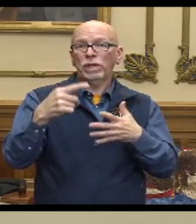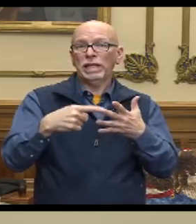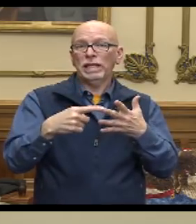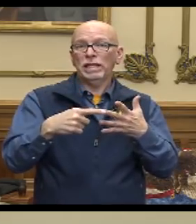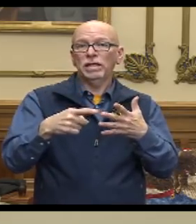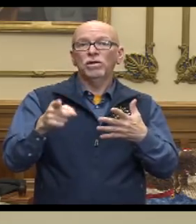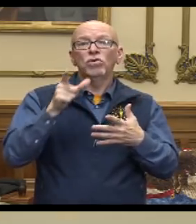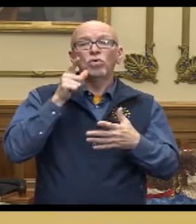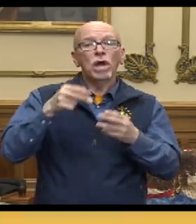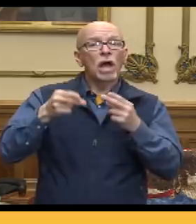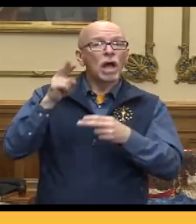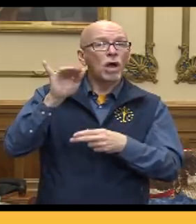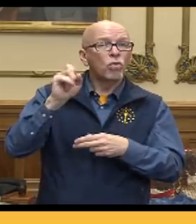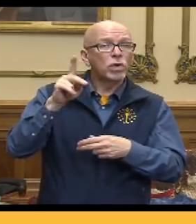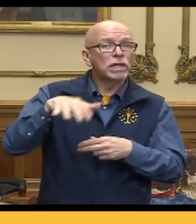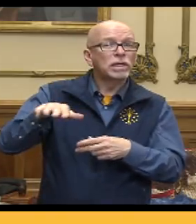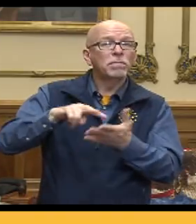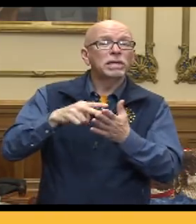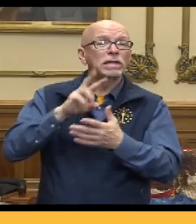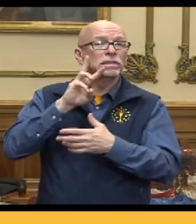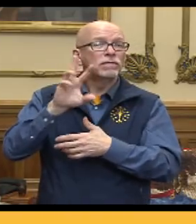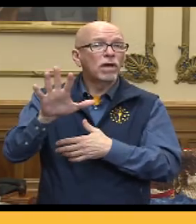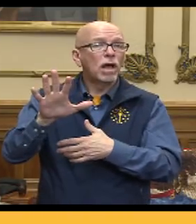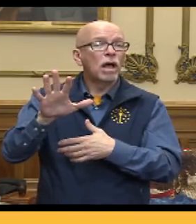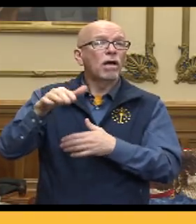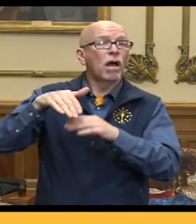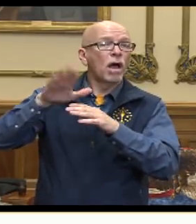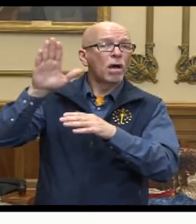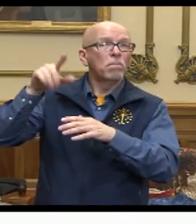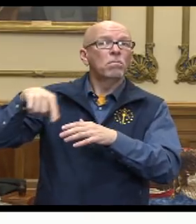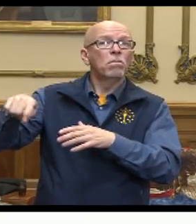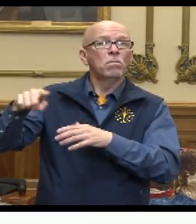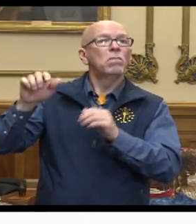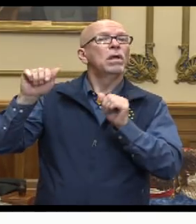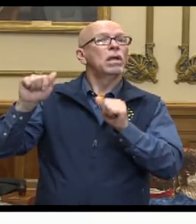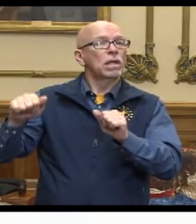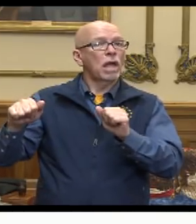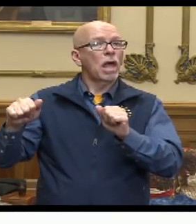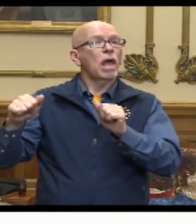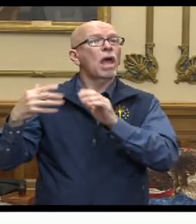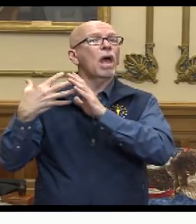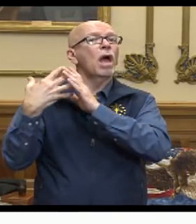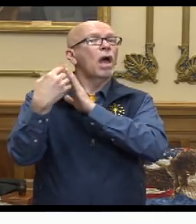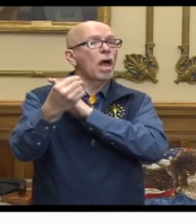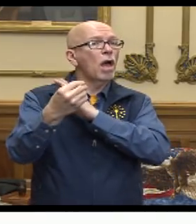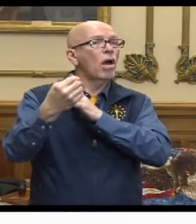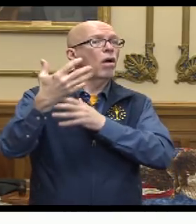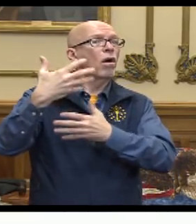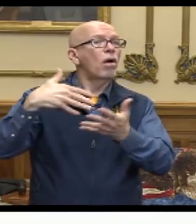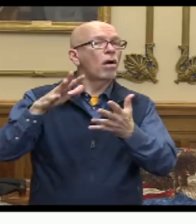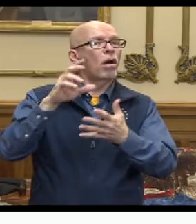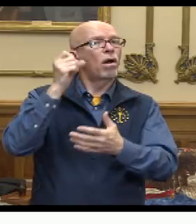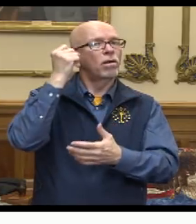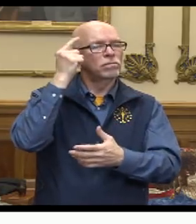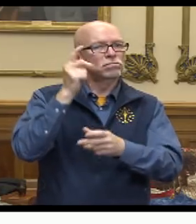Individuals at risk, including those over 65, may venture out